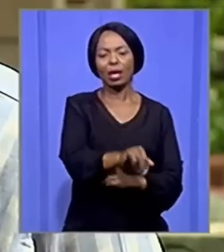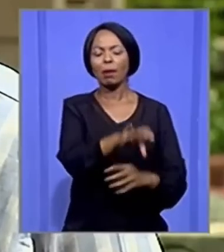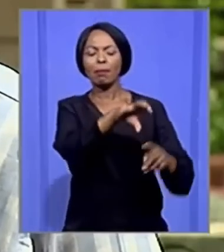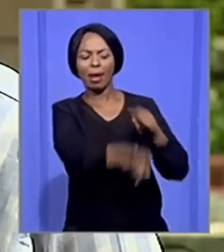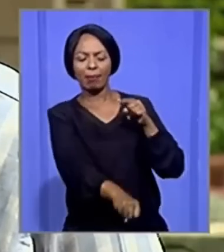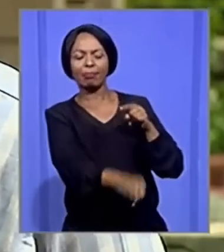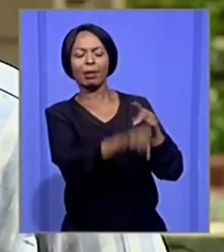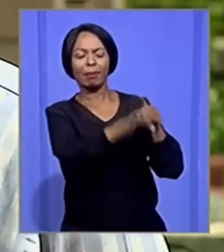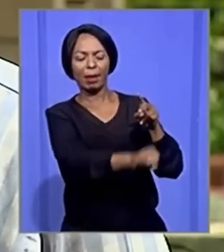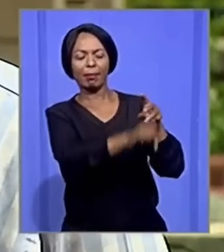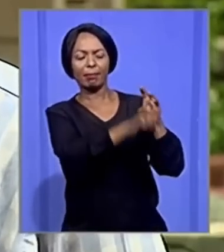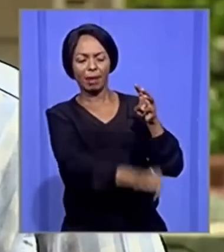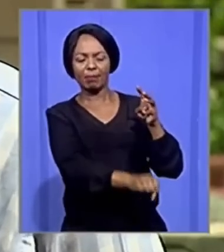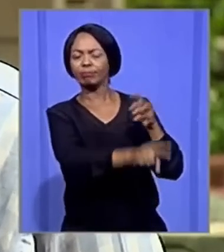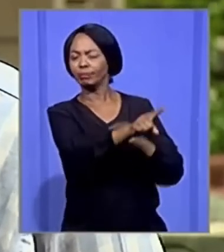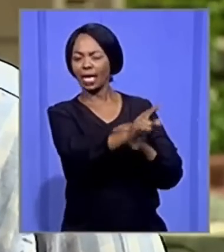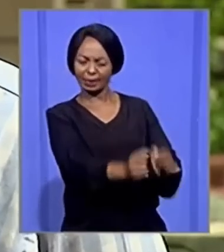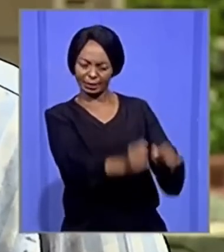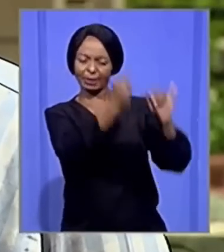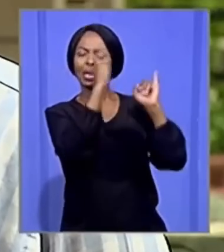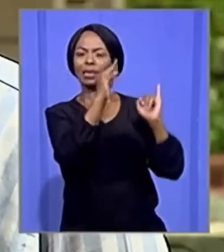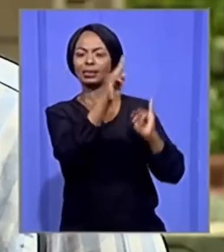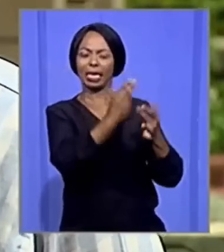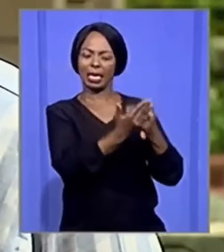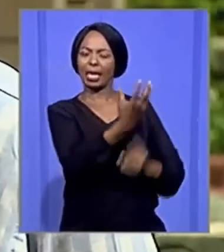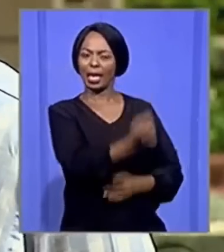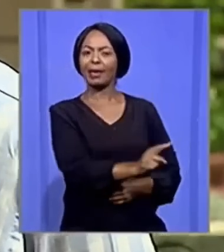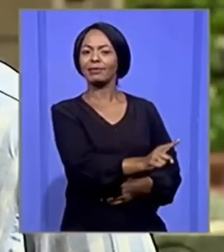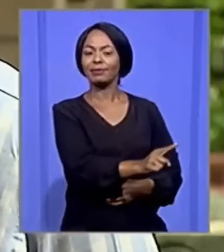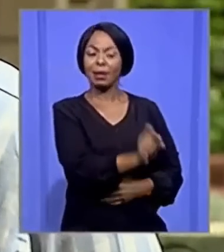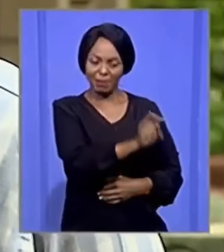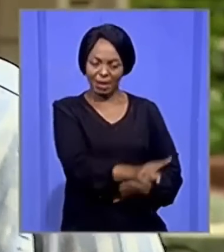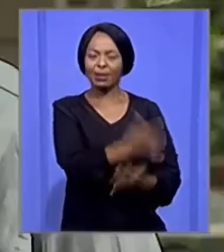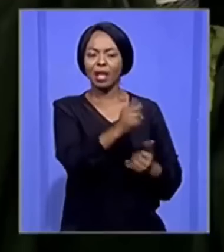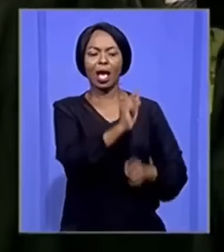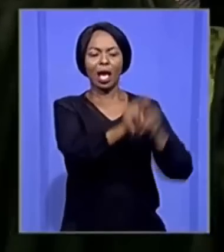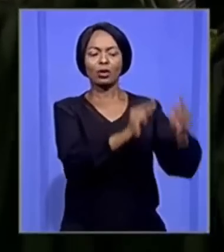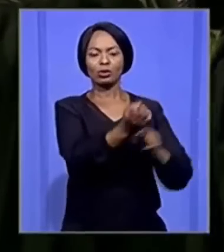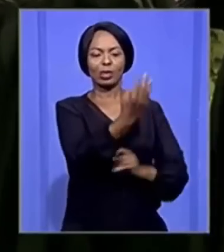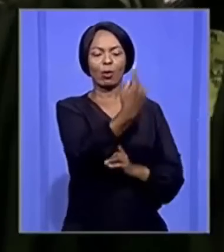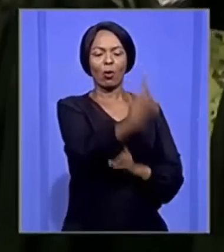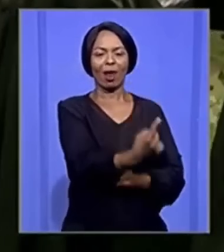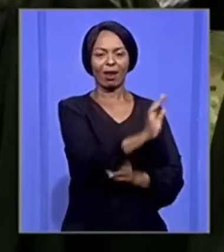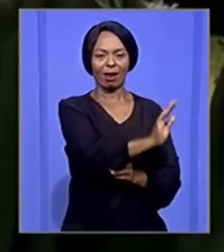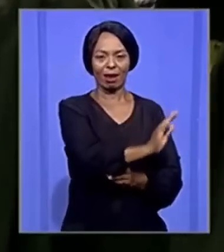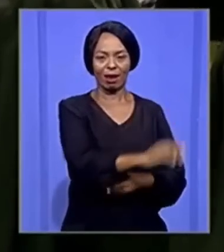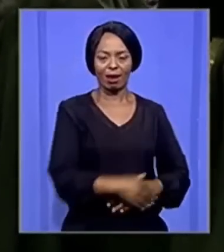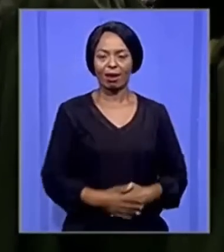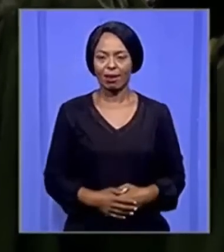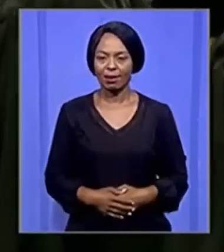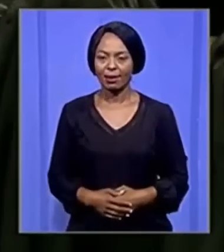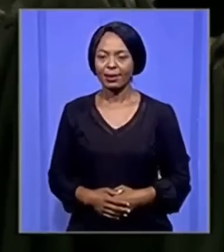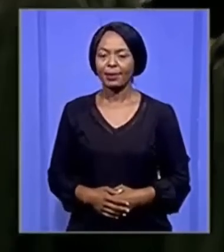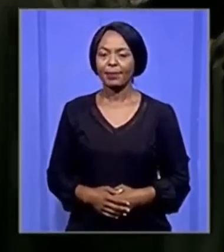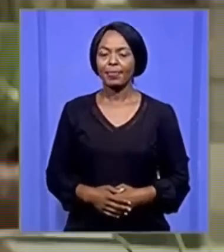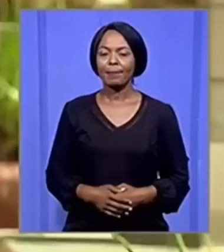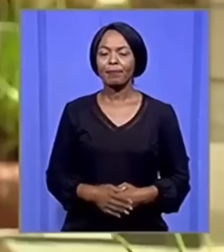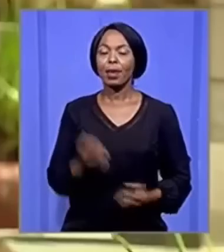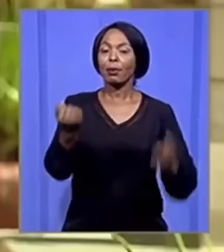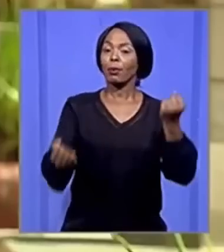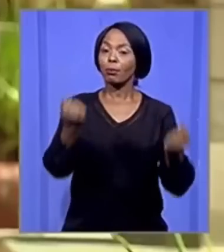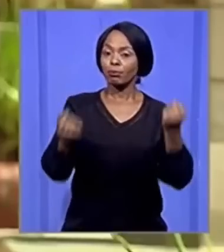kapa di serious haholo to the extent that di mo beha e le yena accused e ka sehlohong. Lekgotla la dinyewe le ne